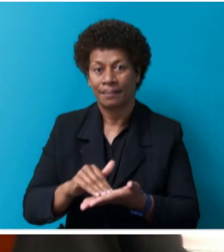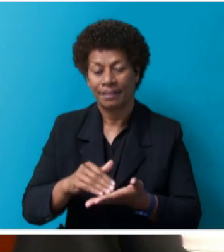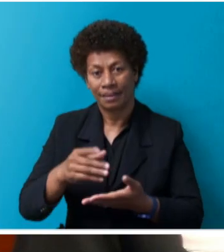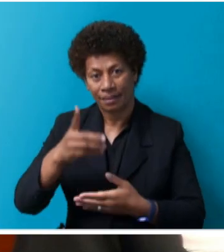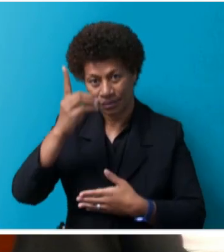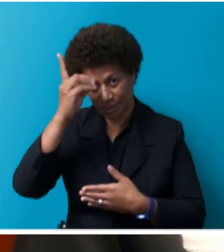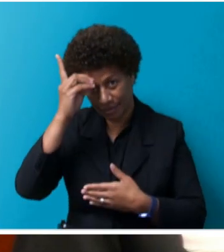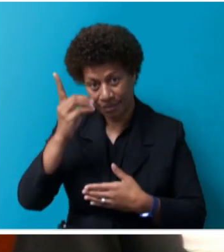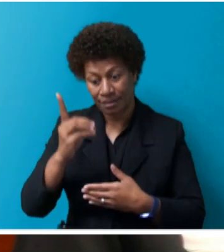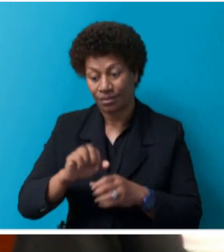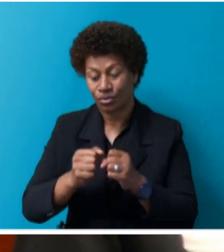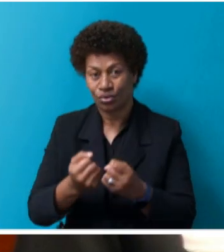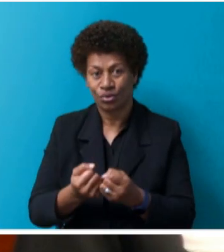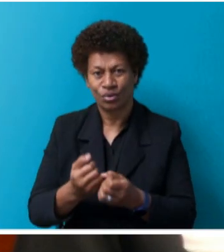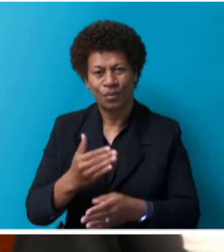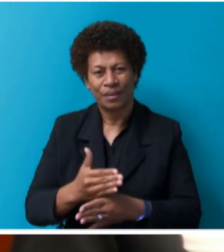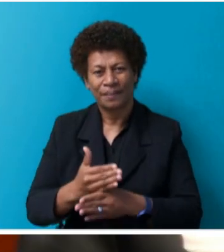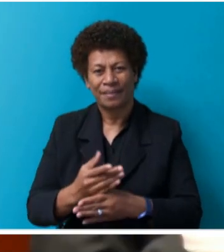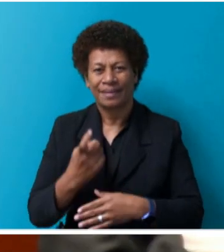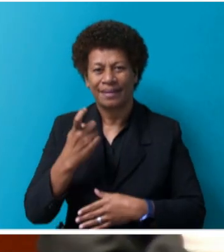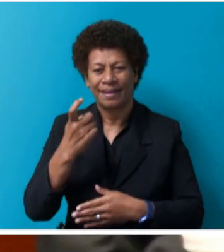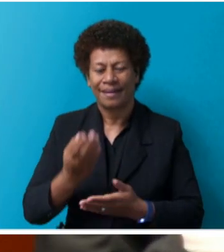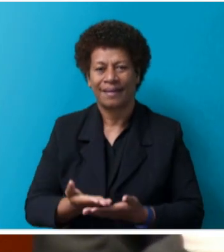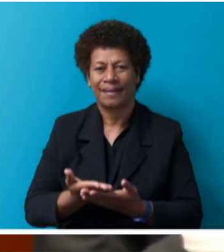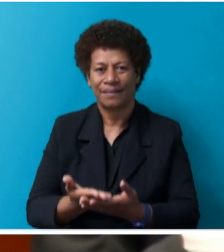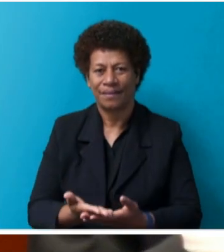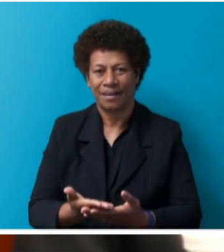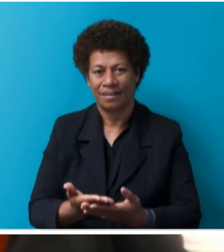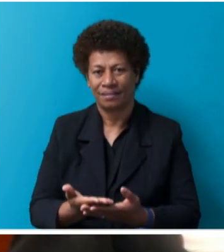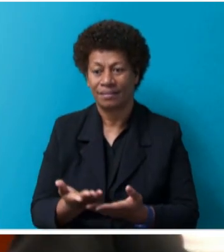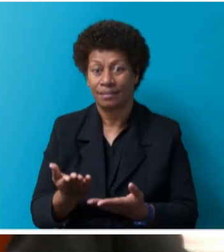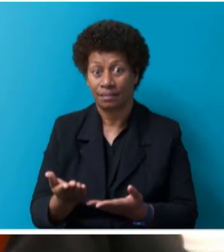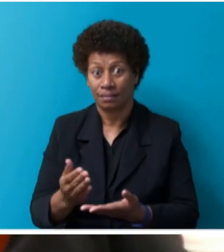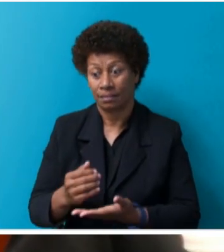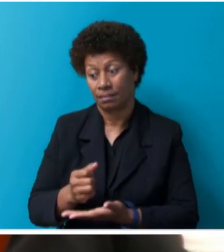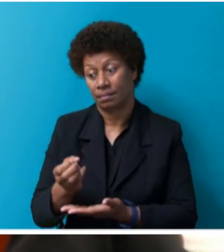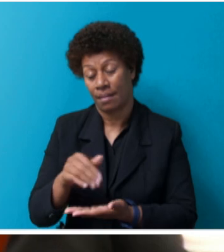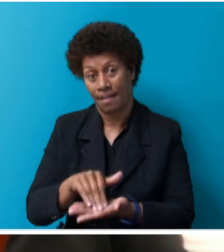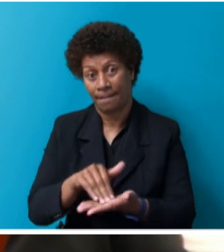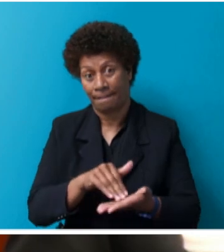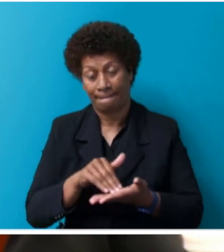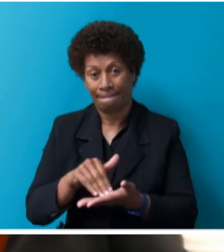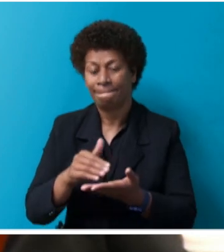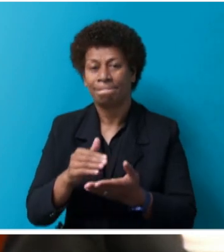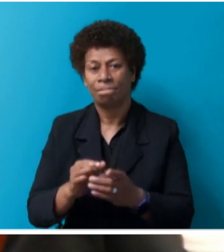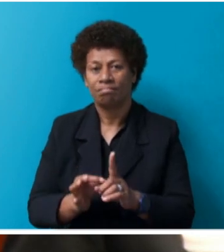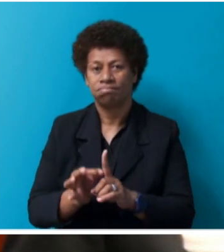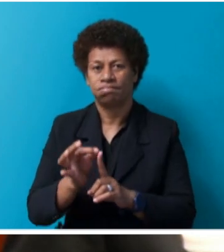social workers, and caregivers, where their contributions are essential to improving national well-being and building human